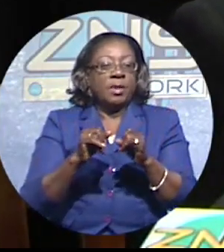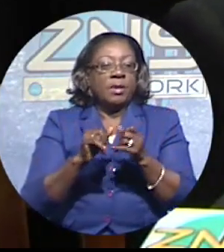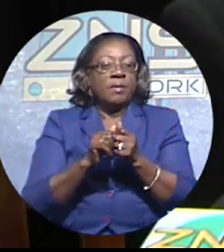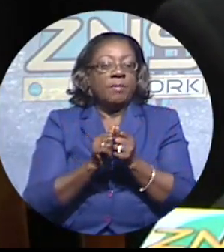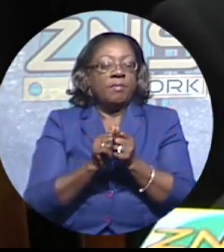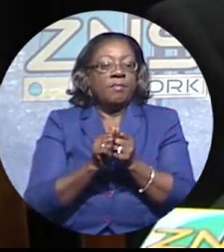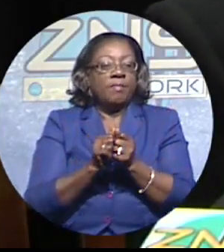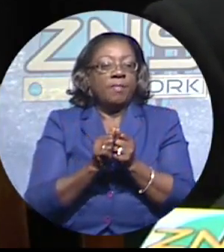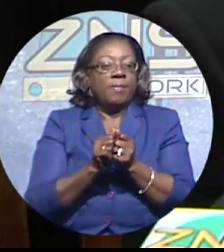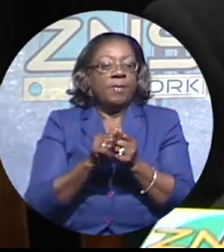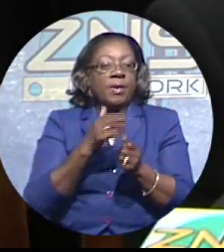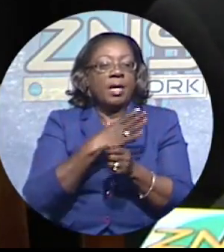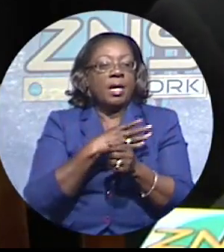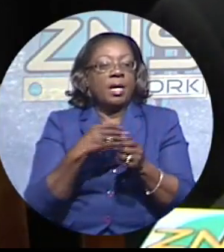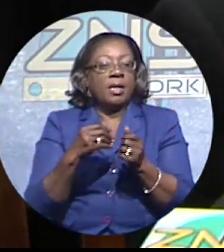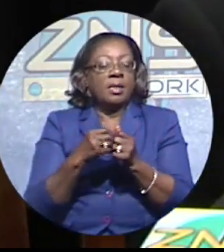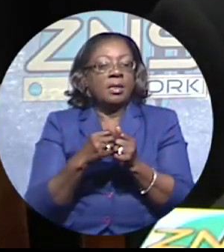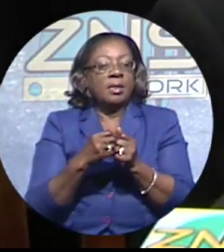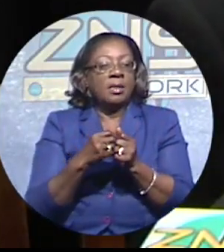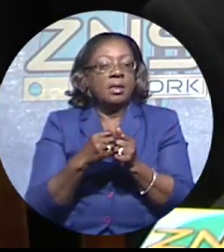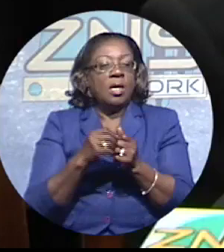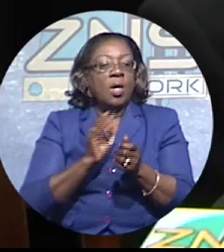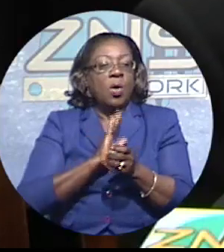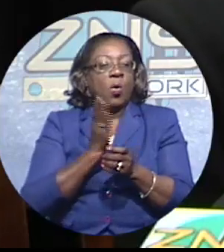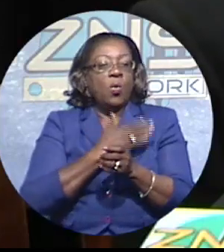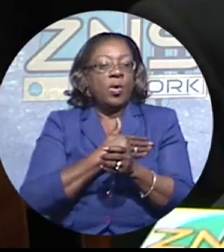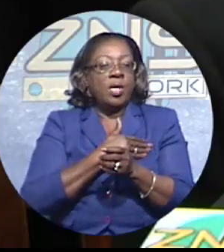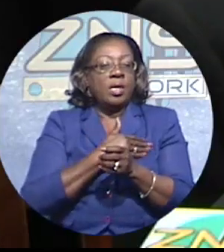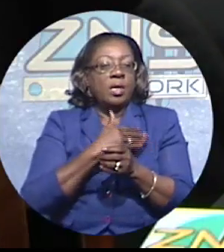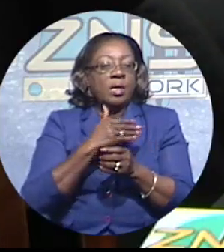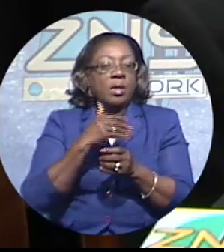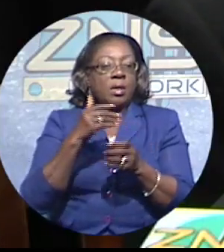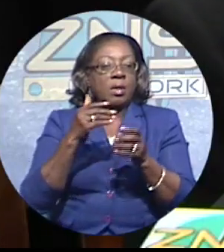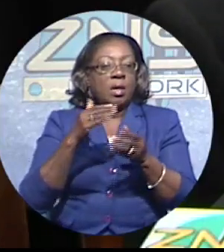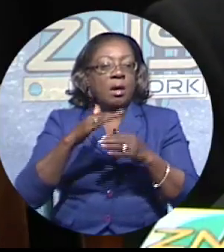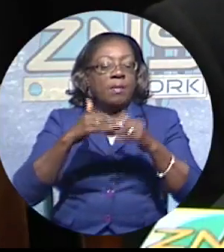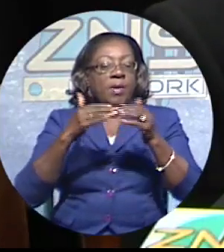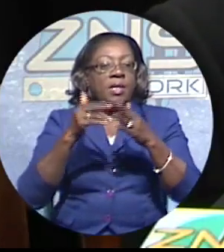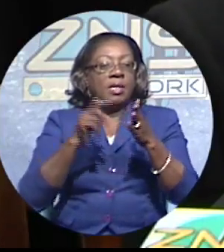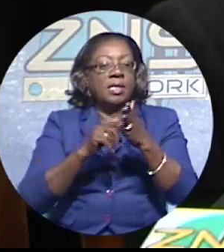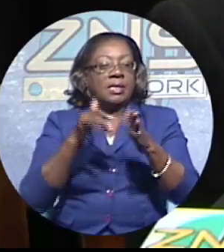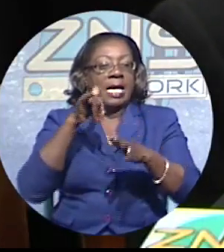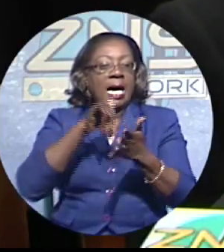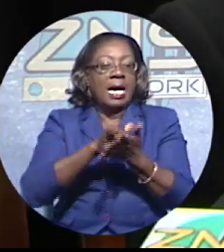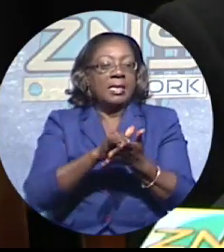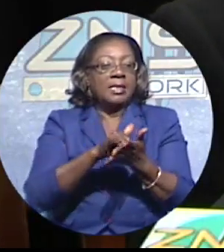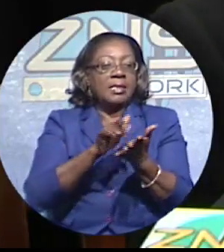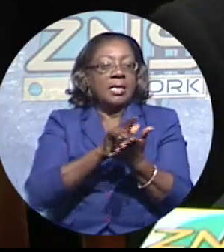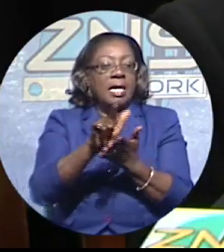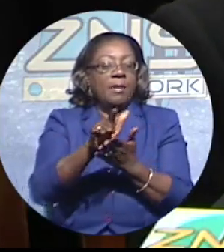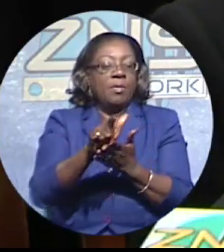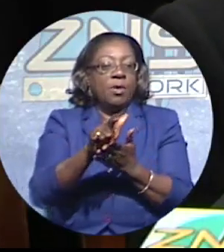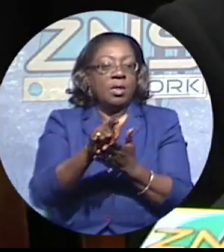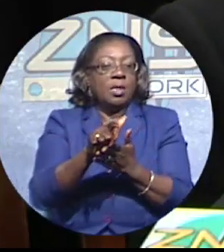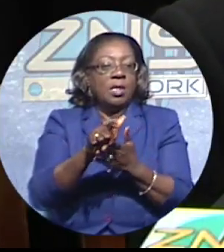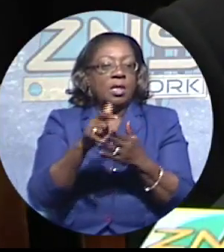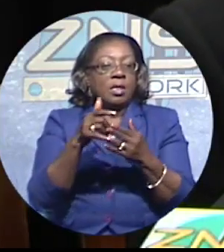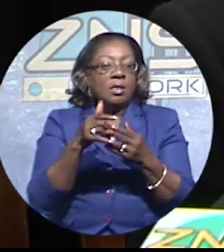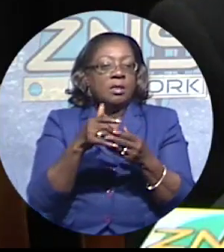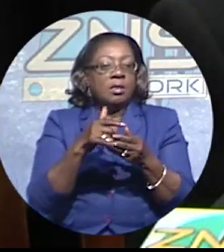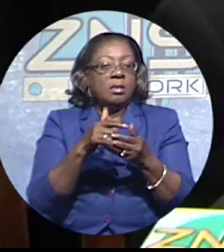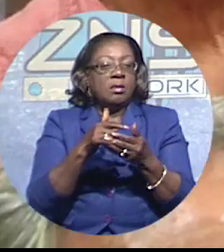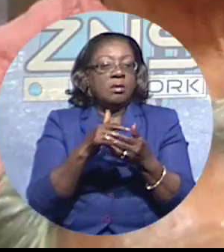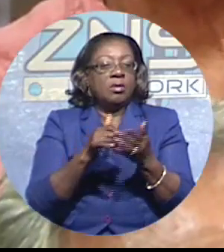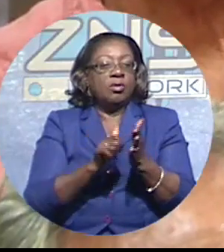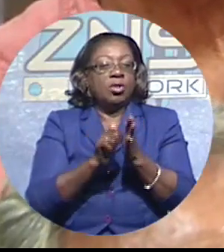ago. And the erection of this, of a statue of Lyndon Pinling, culminates